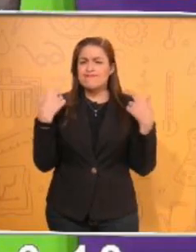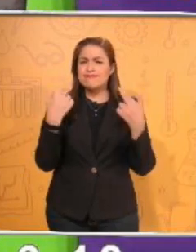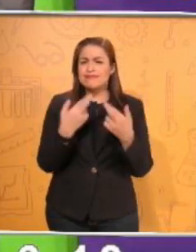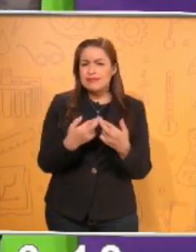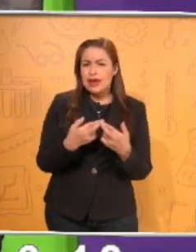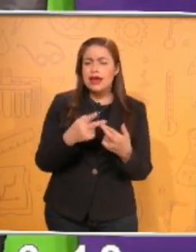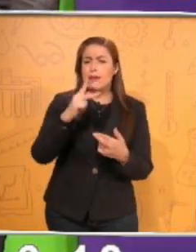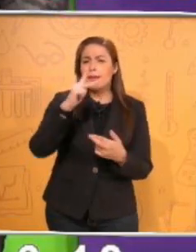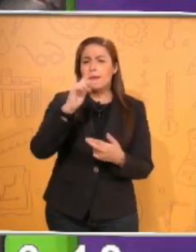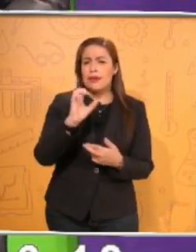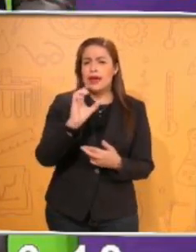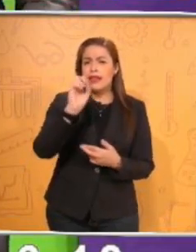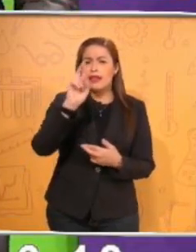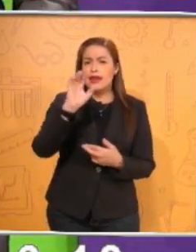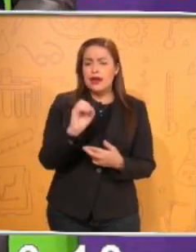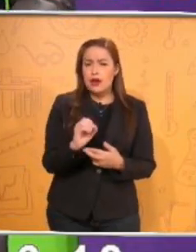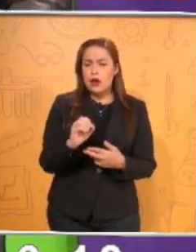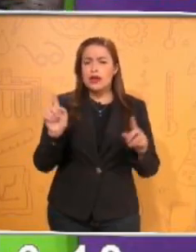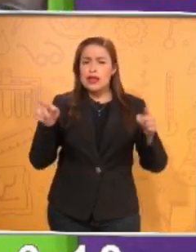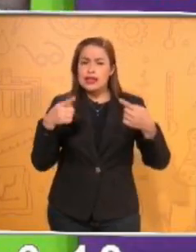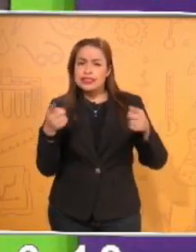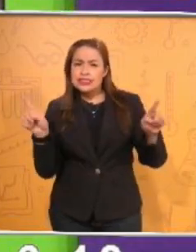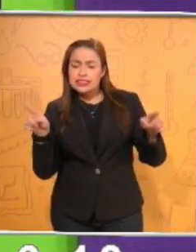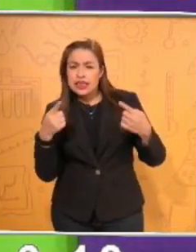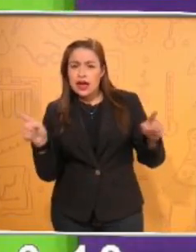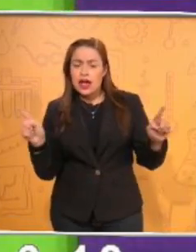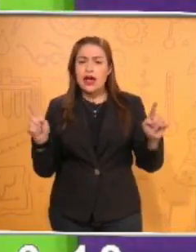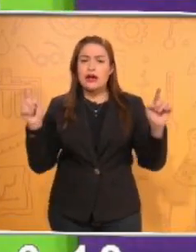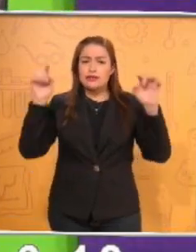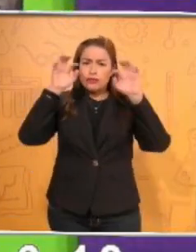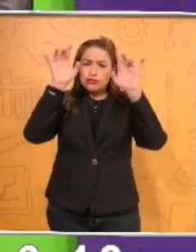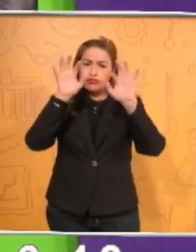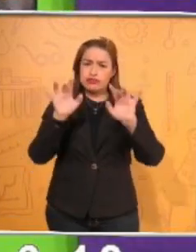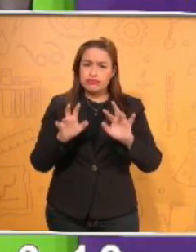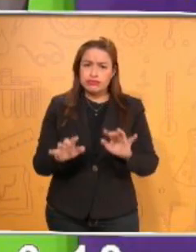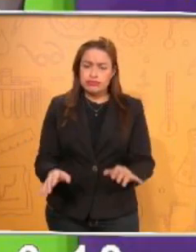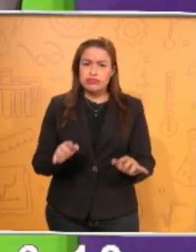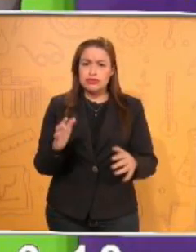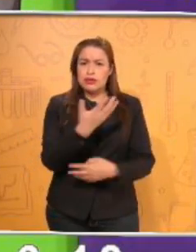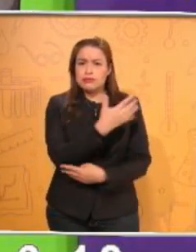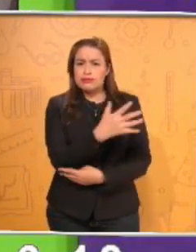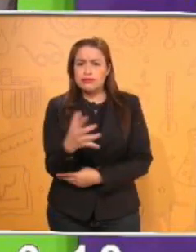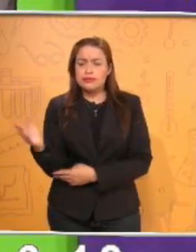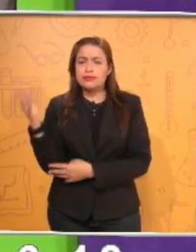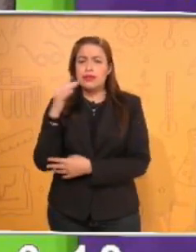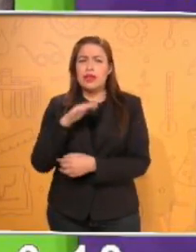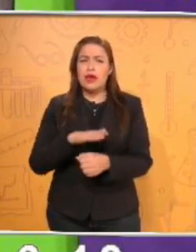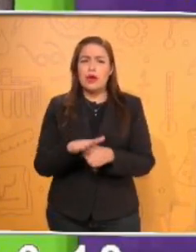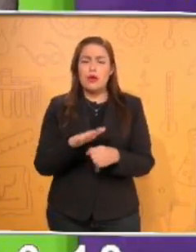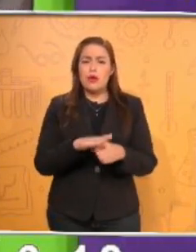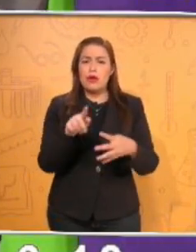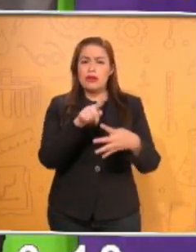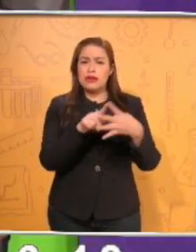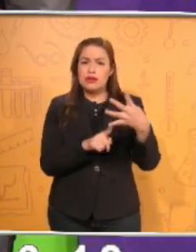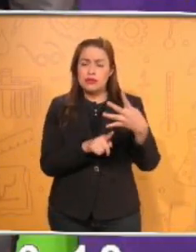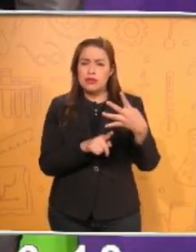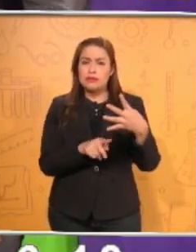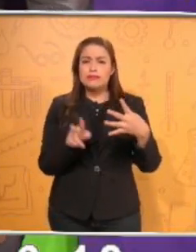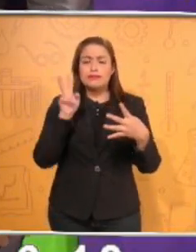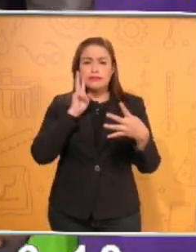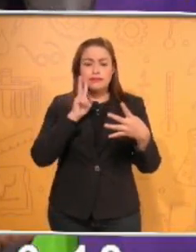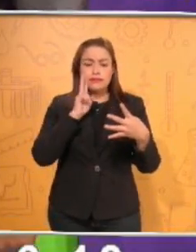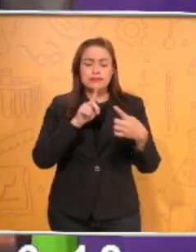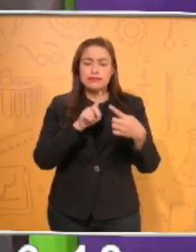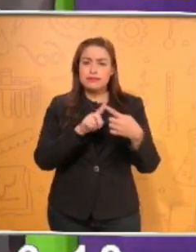song Lluvia Tropical. Then we have the options: copy, wrote, told, or work.